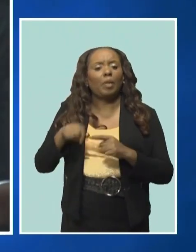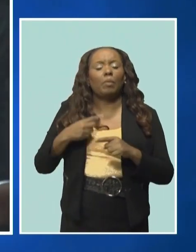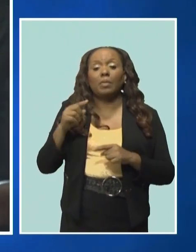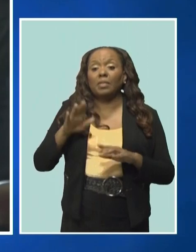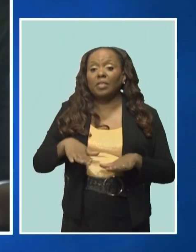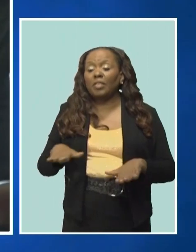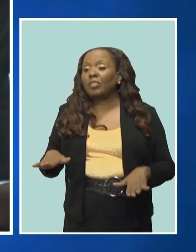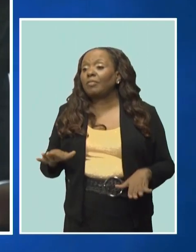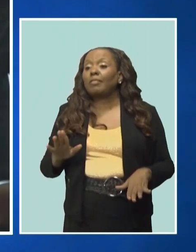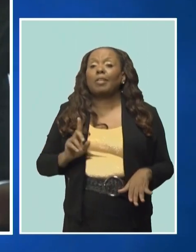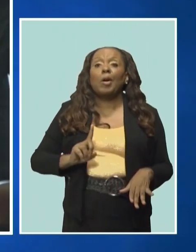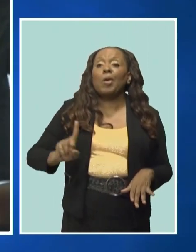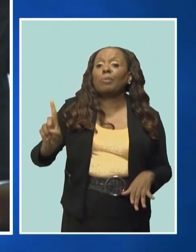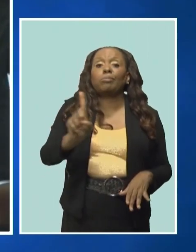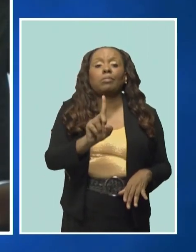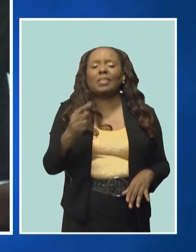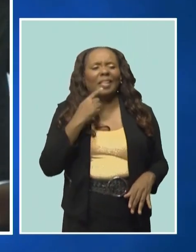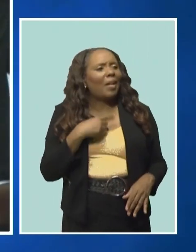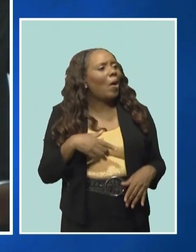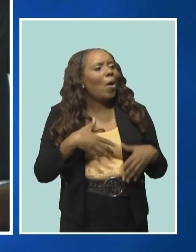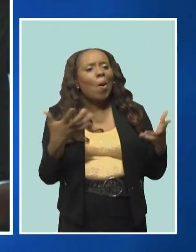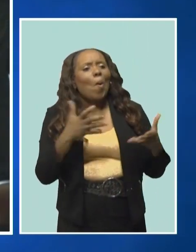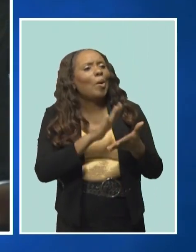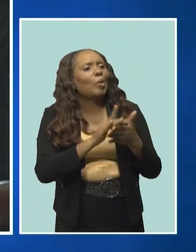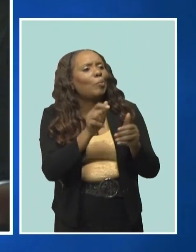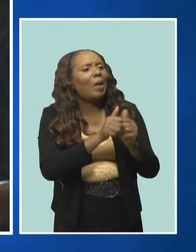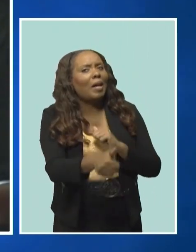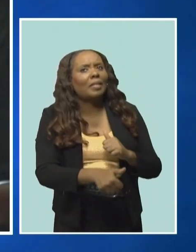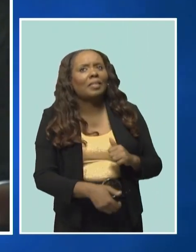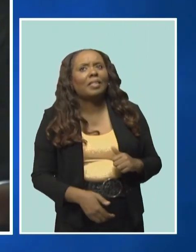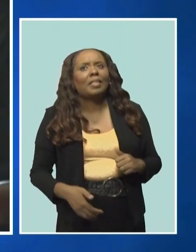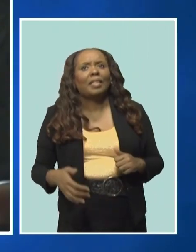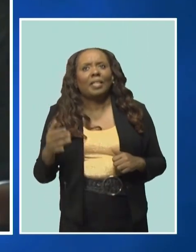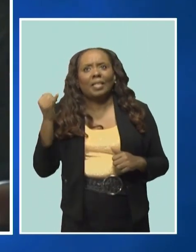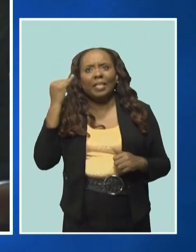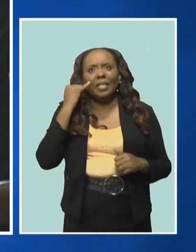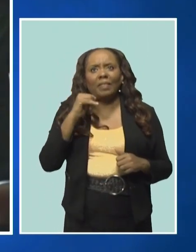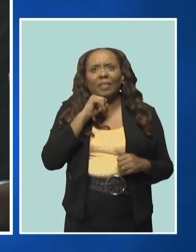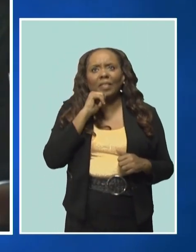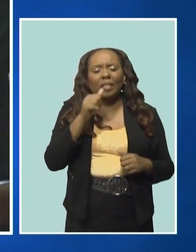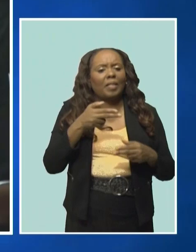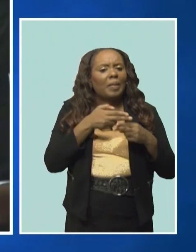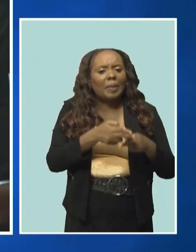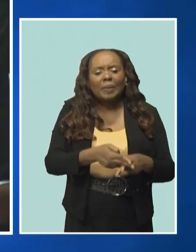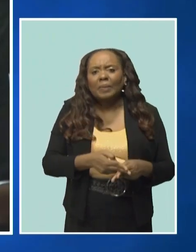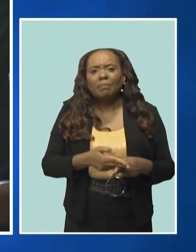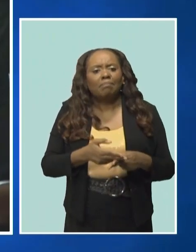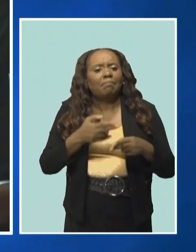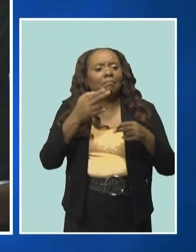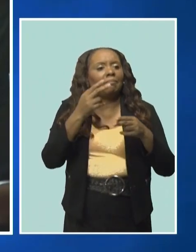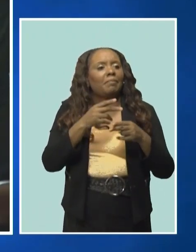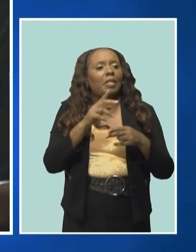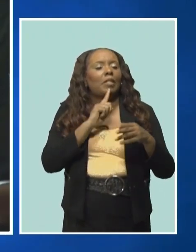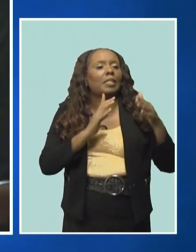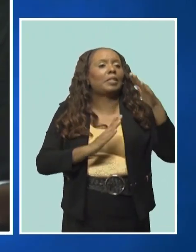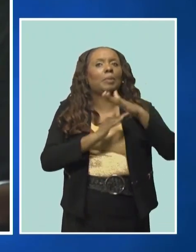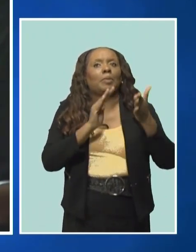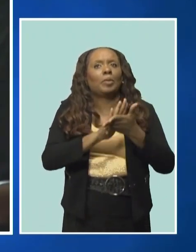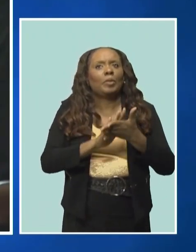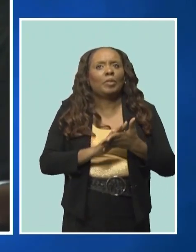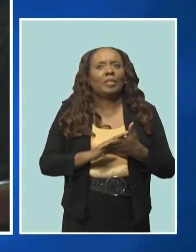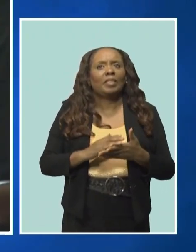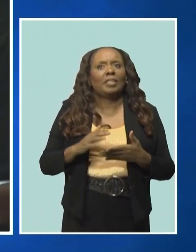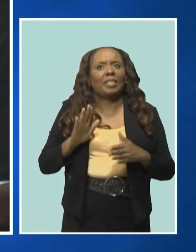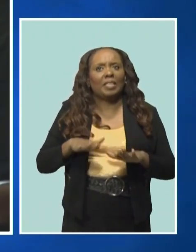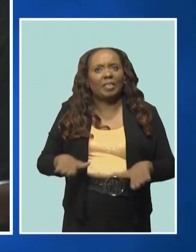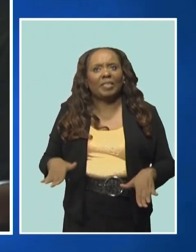around and people say to them what school you're going to, if you don't call certain names, they are made to feel like they are less than,